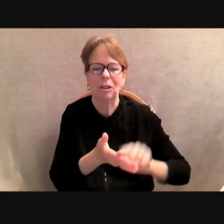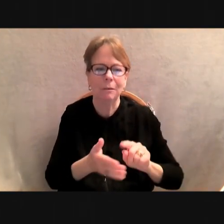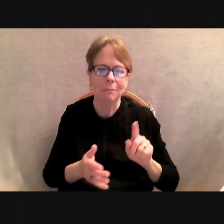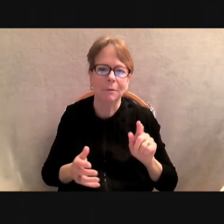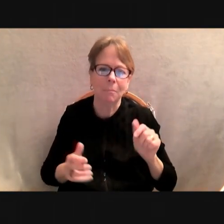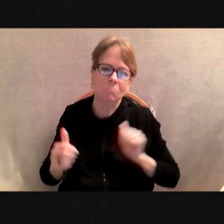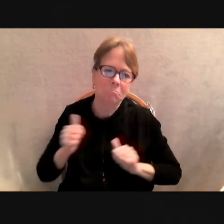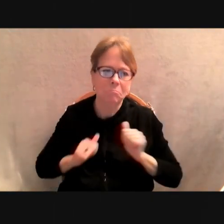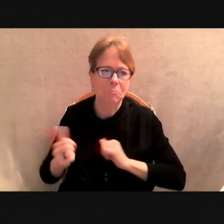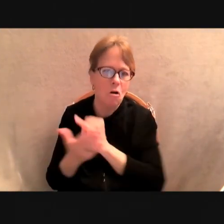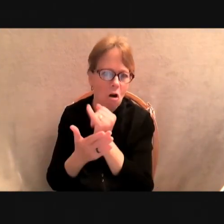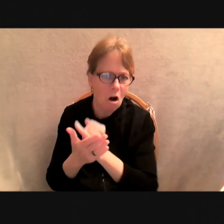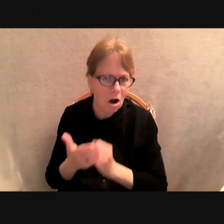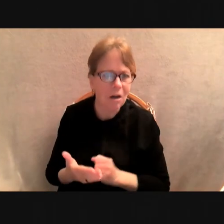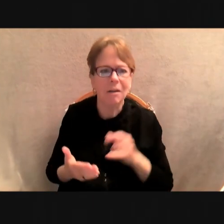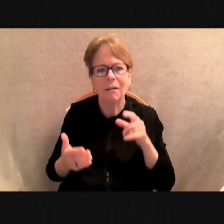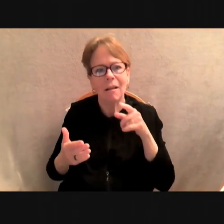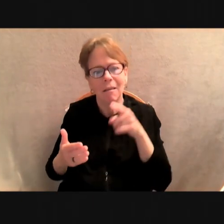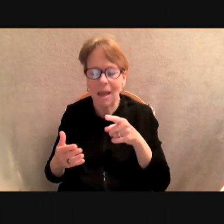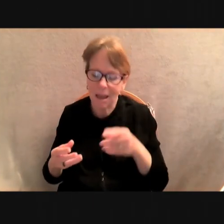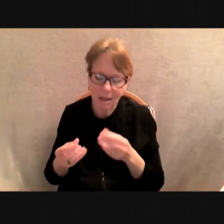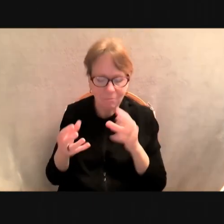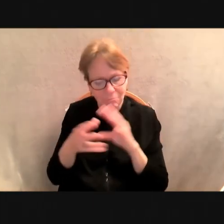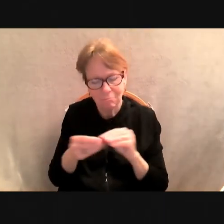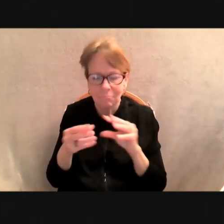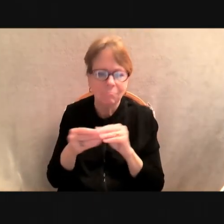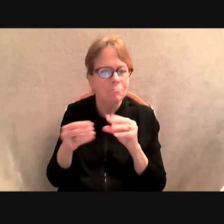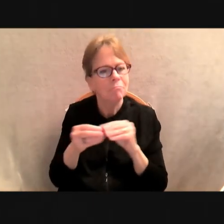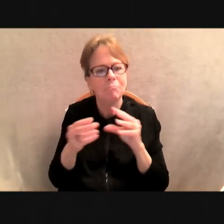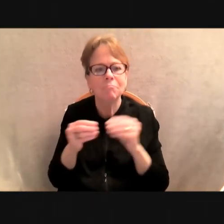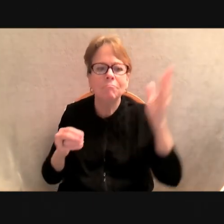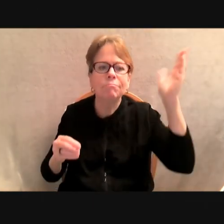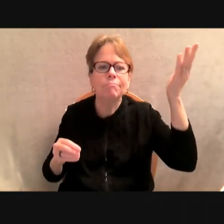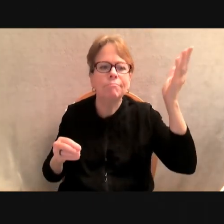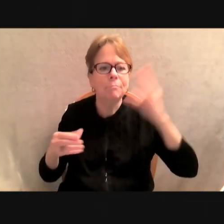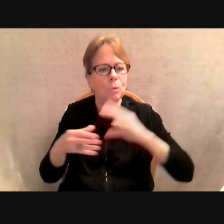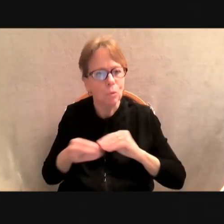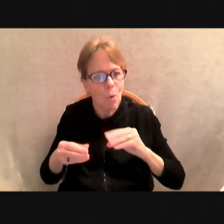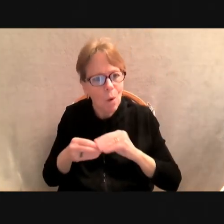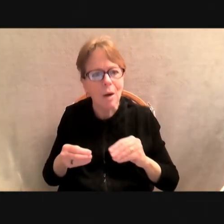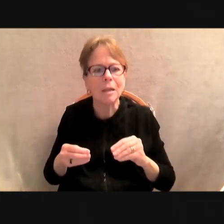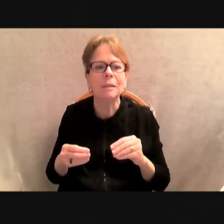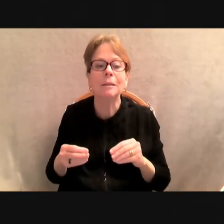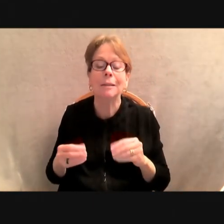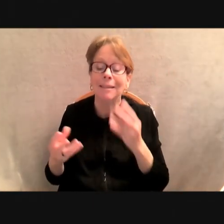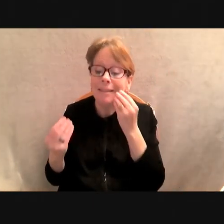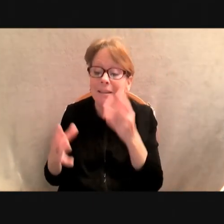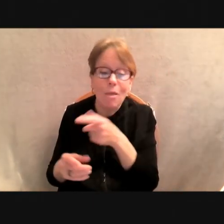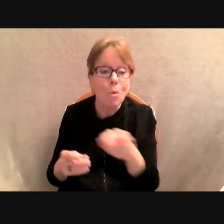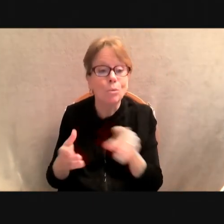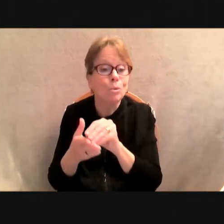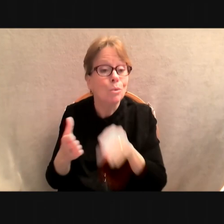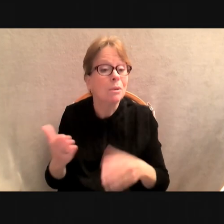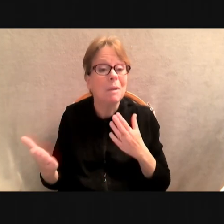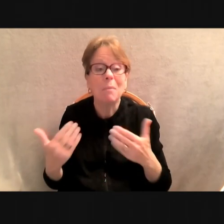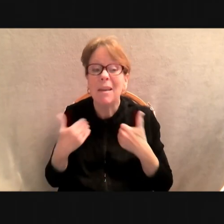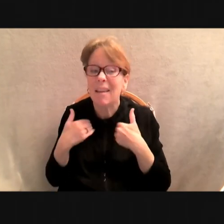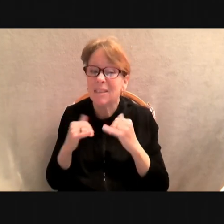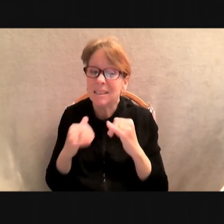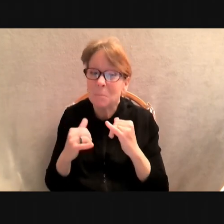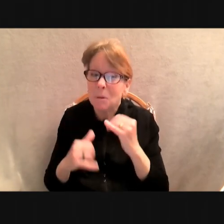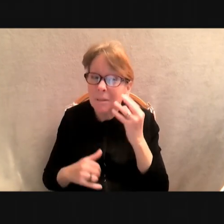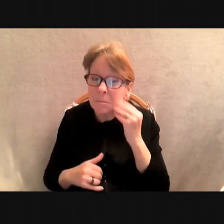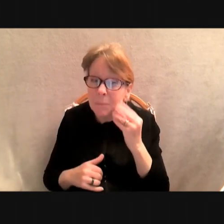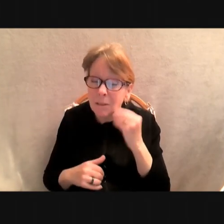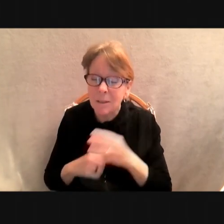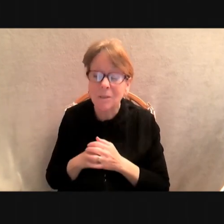their own stories and giving a platform to talk to students who would like to speak with others who might have similar experiences or who want to